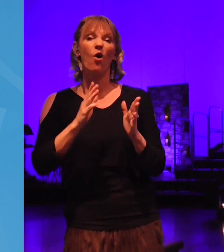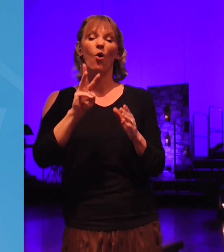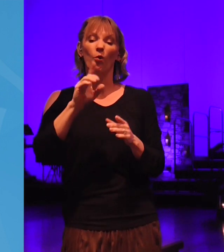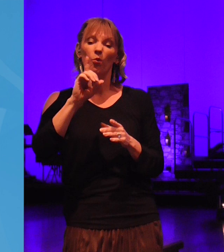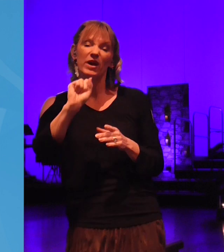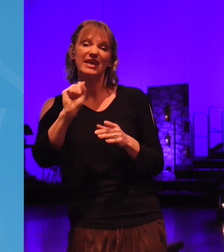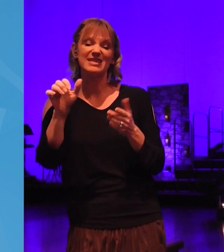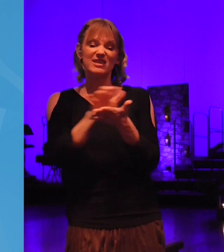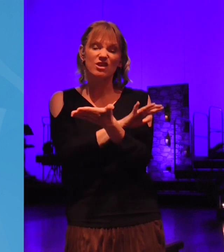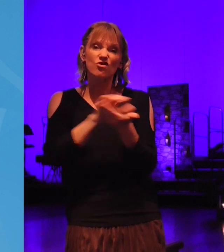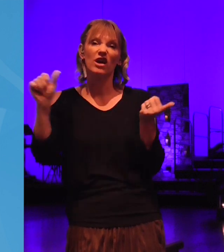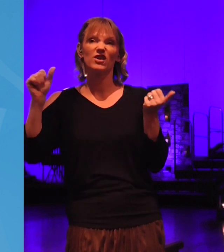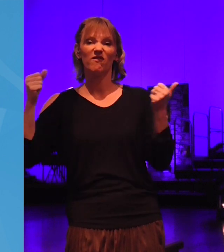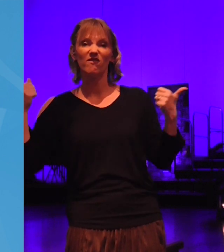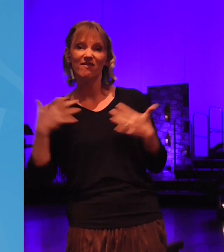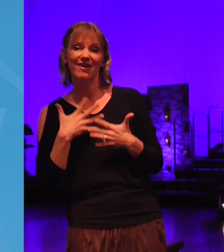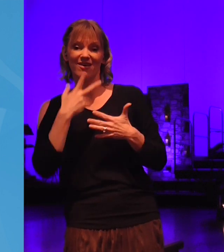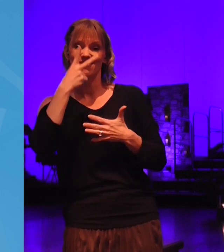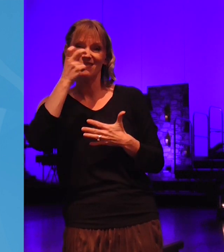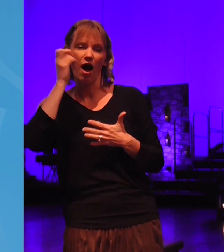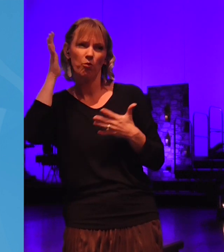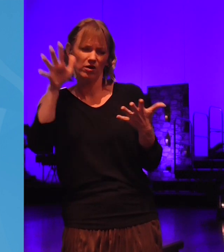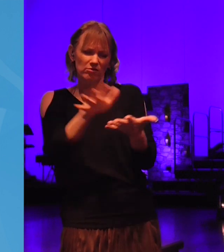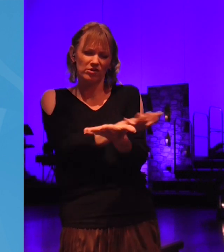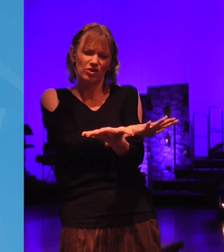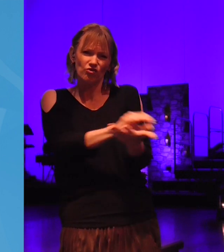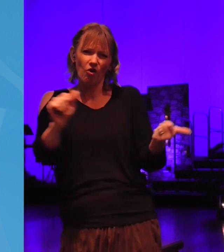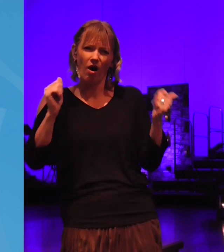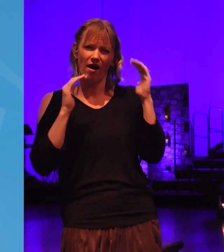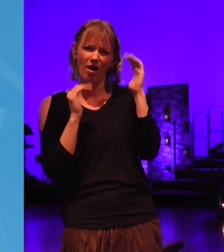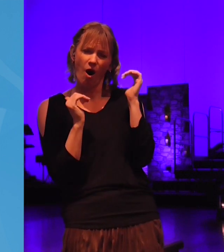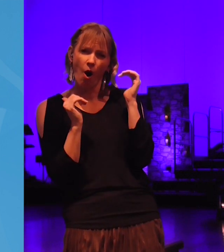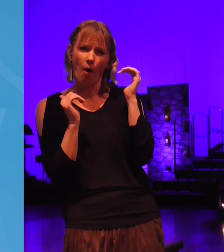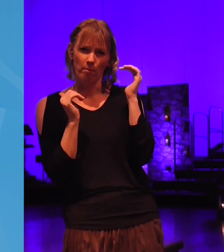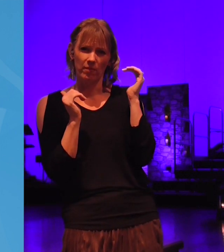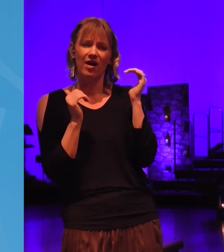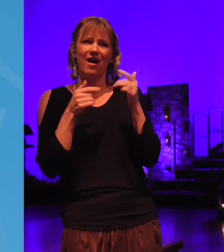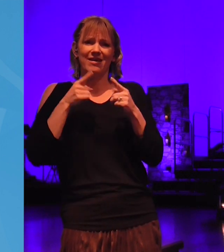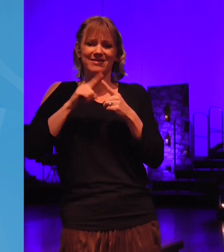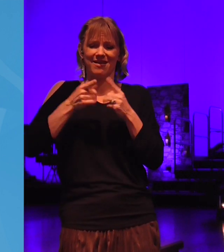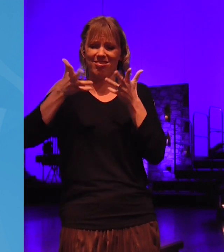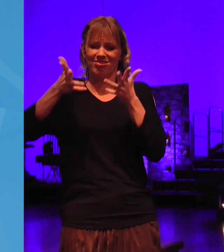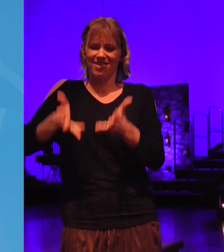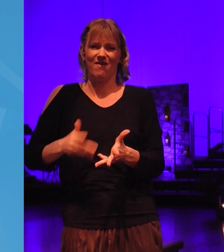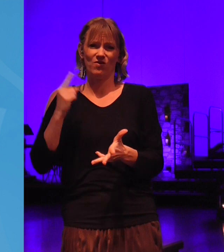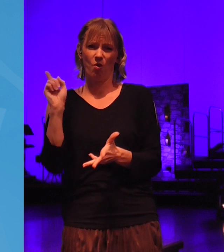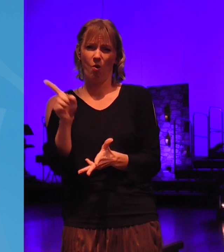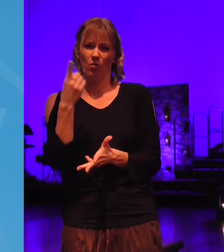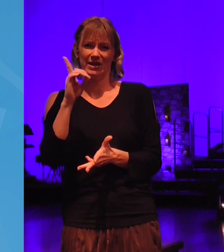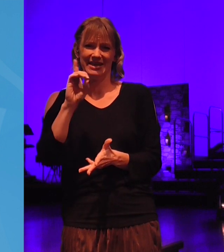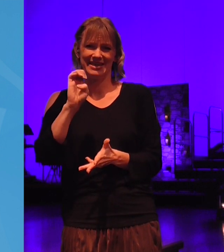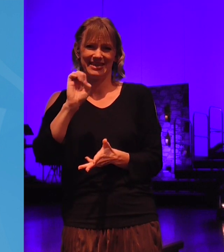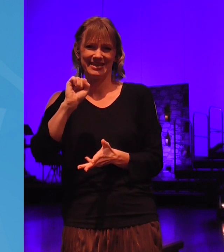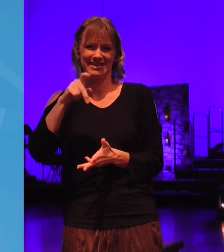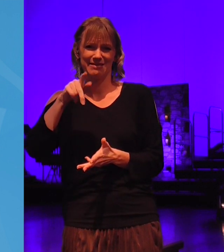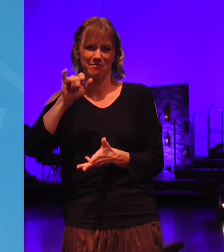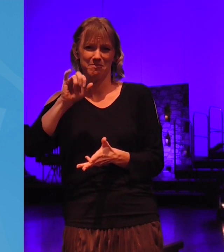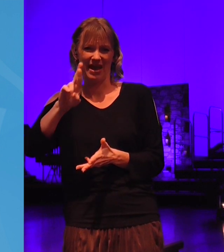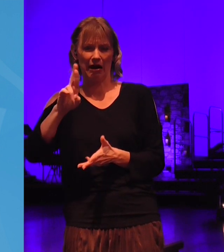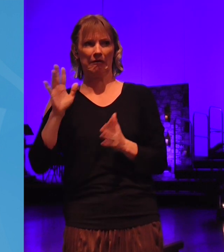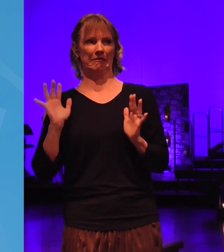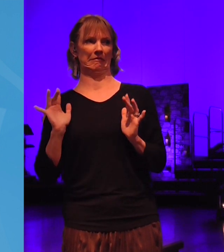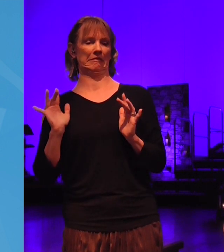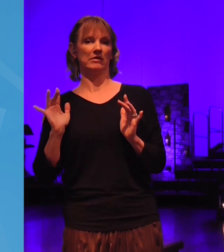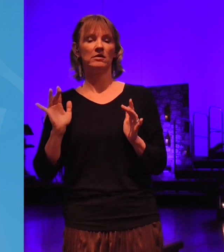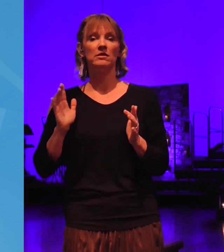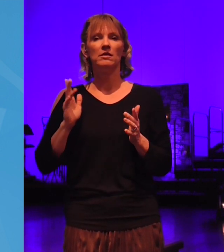will choke out the beauty of hope until despair alone remains." Ugh. Watch carefully, then, this garden